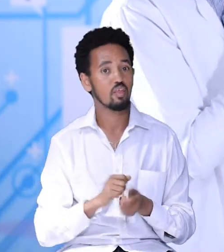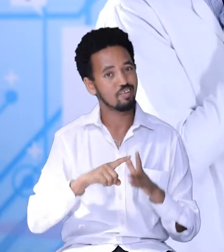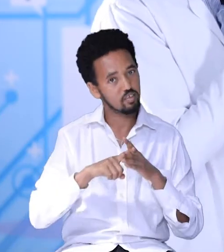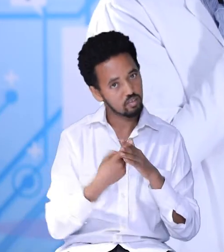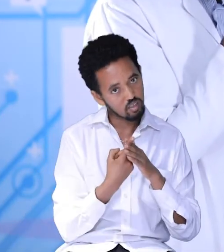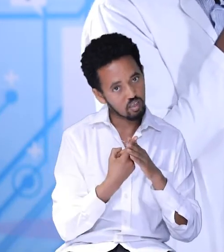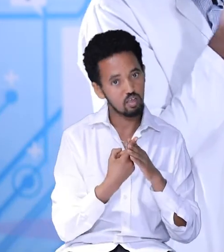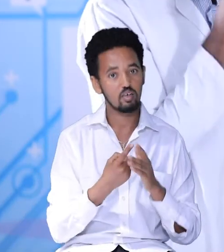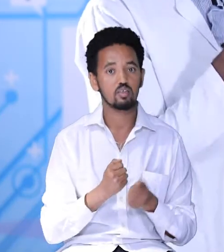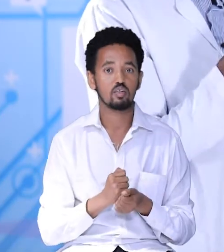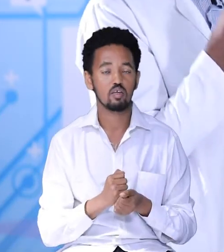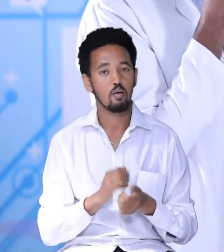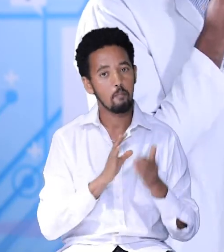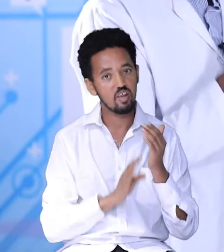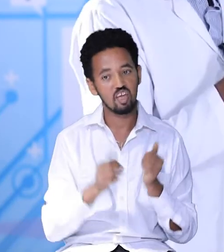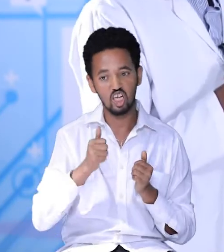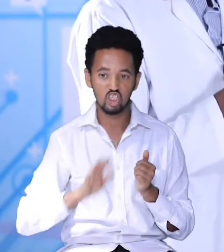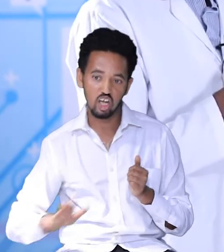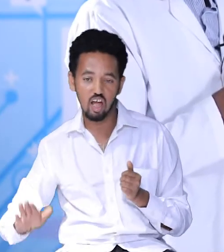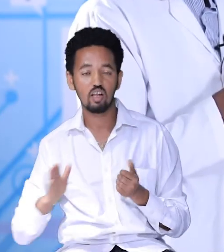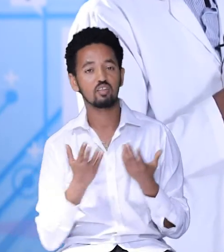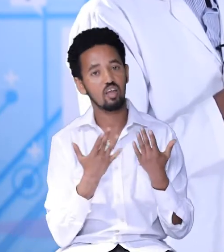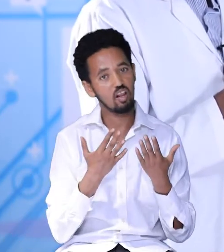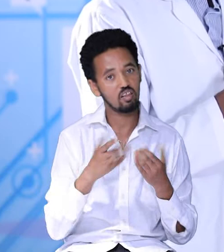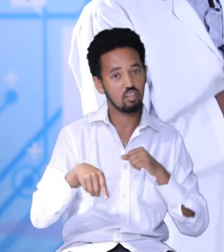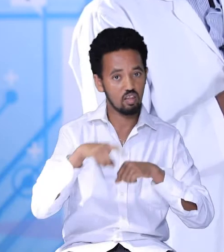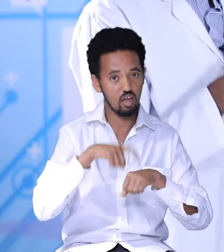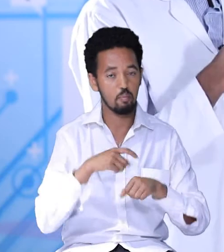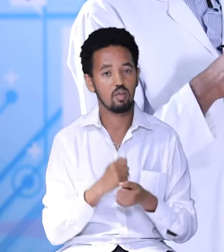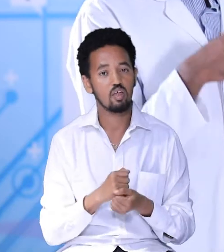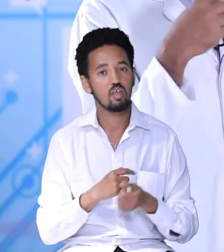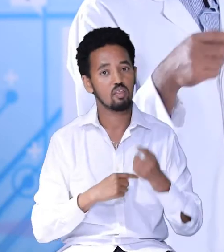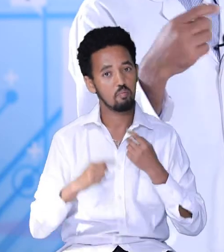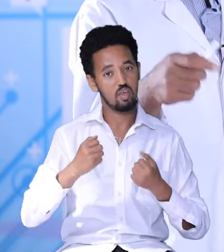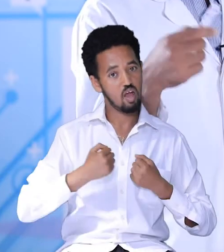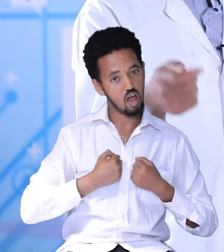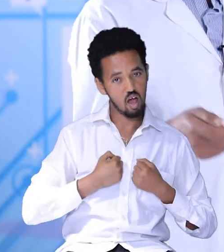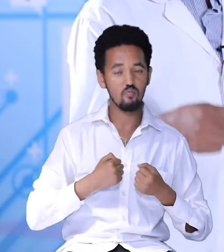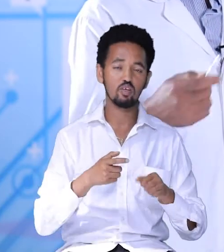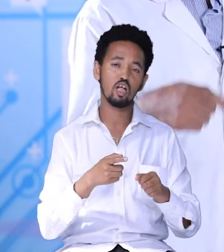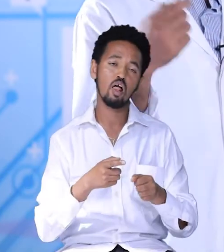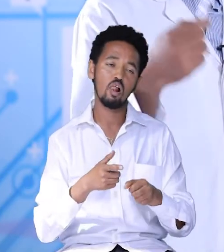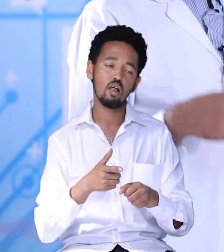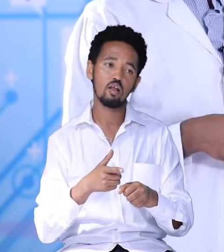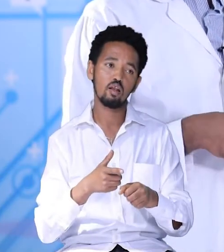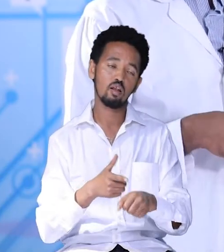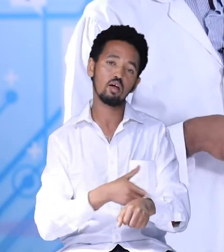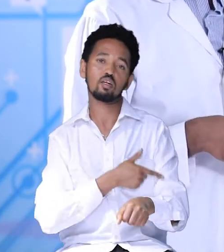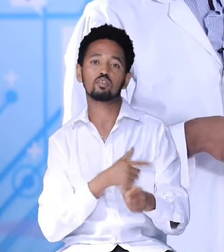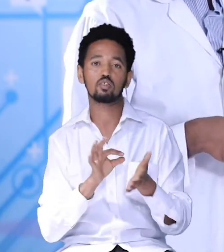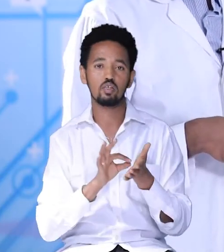start bearing a child at early time, they may have a large number of children during their